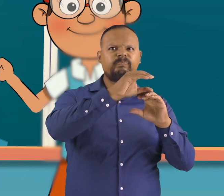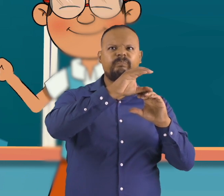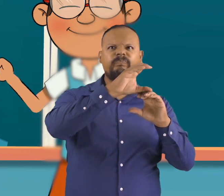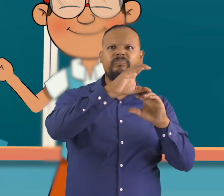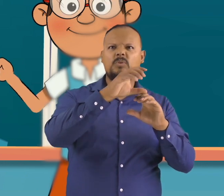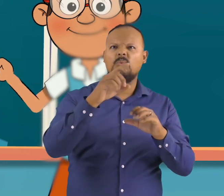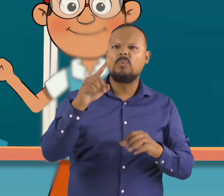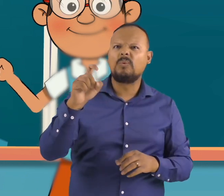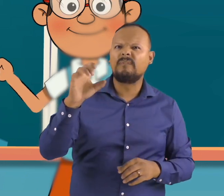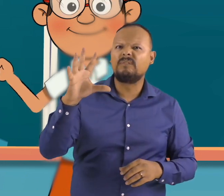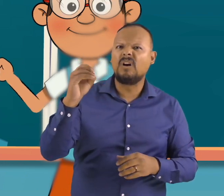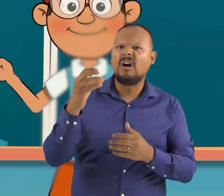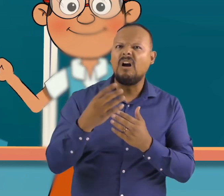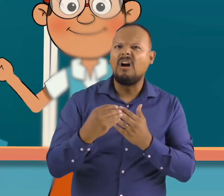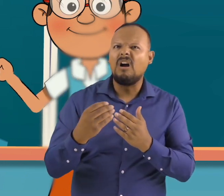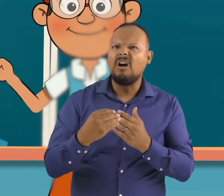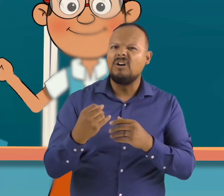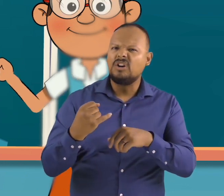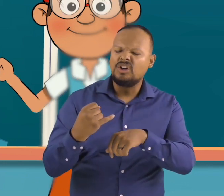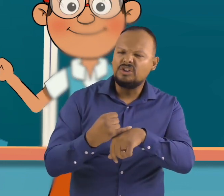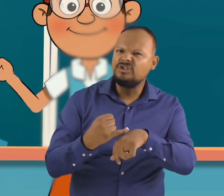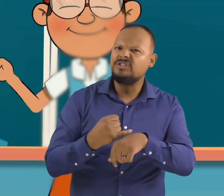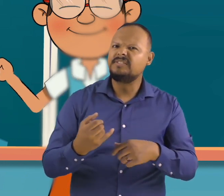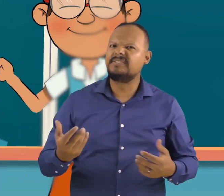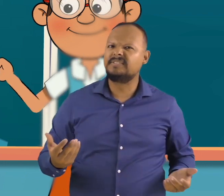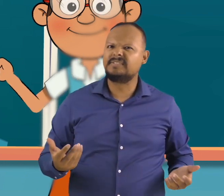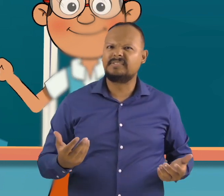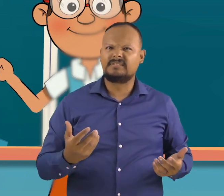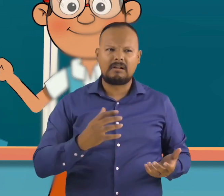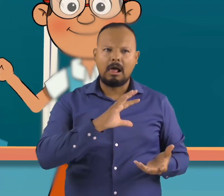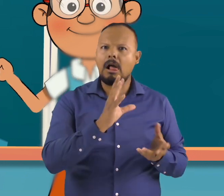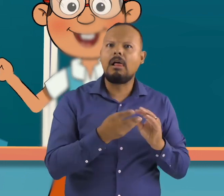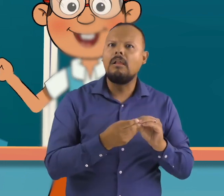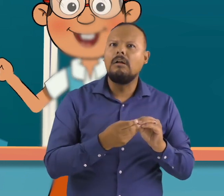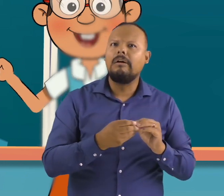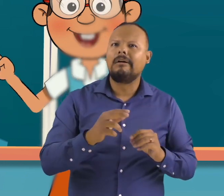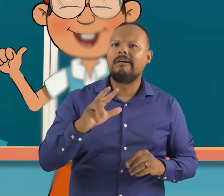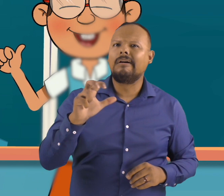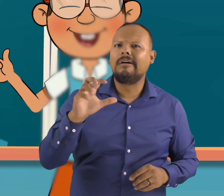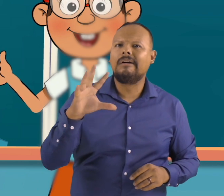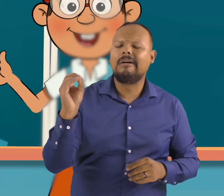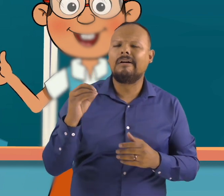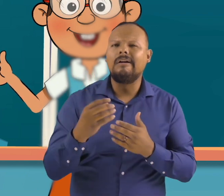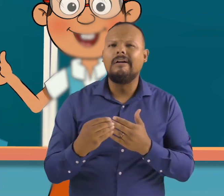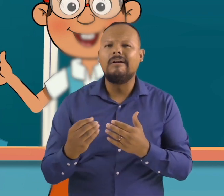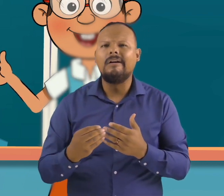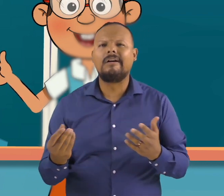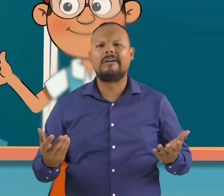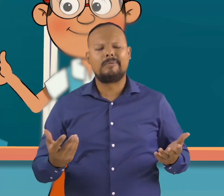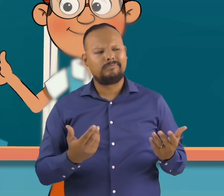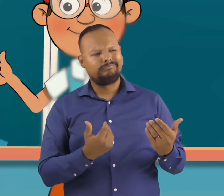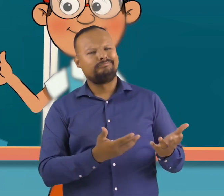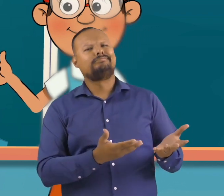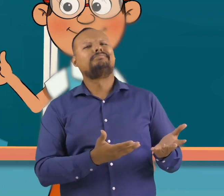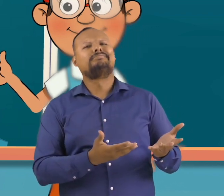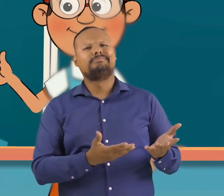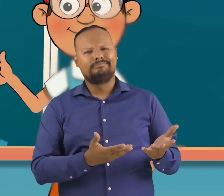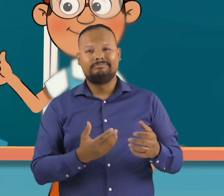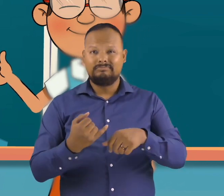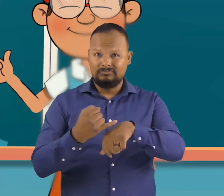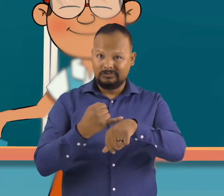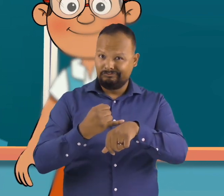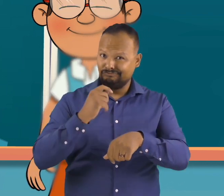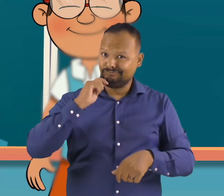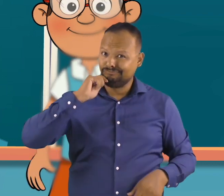$150 in interest, for a total of $350 in